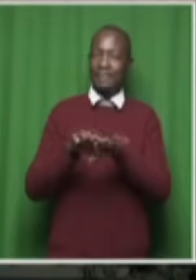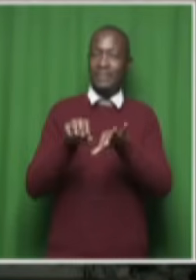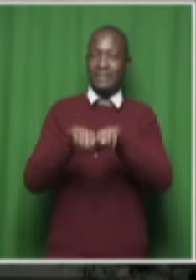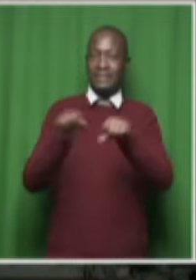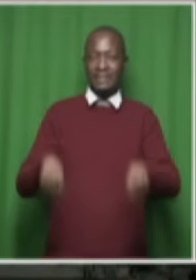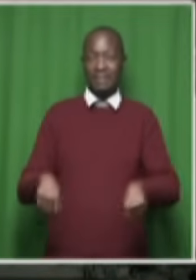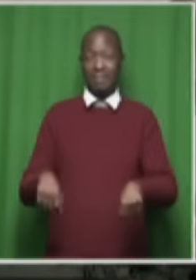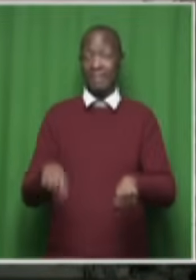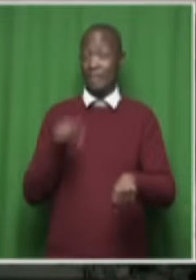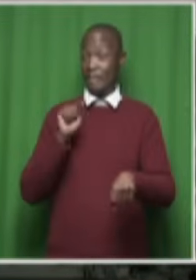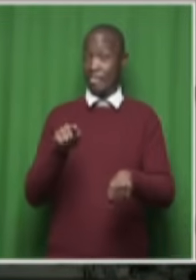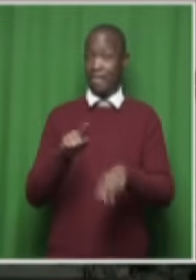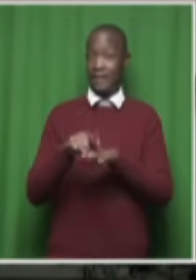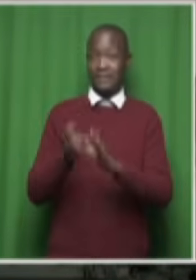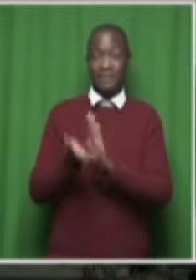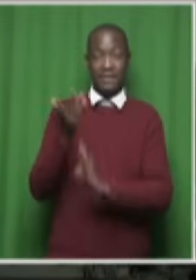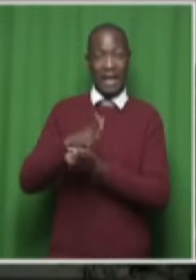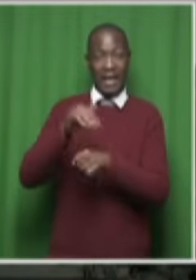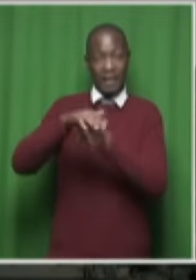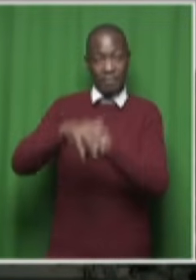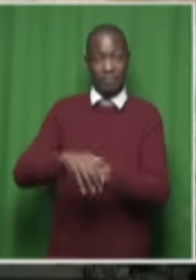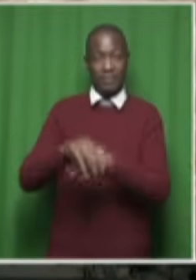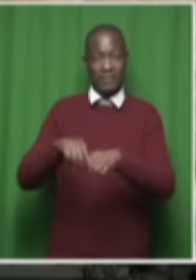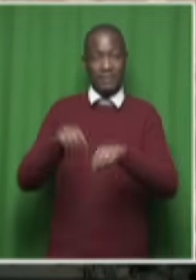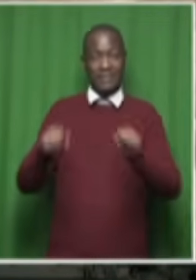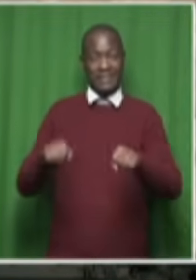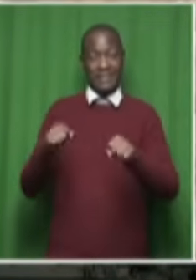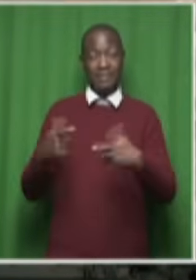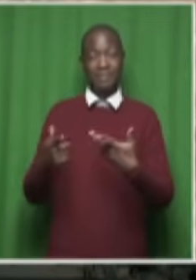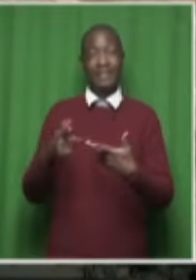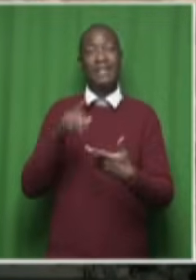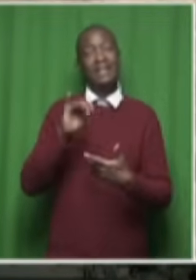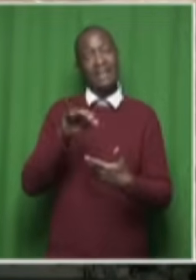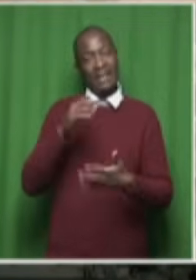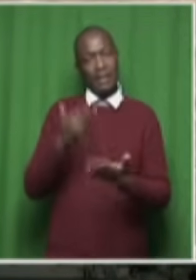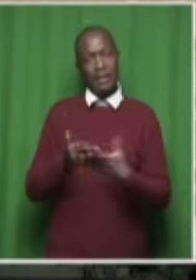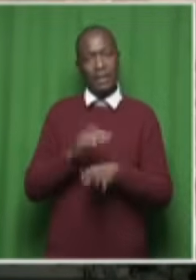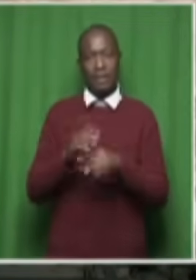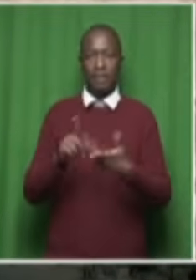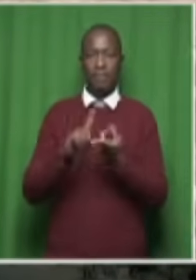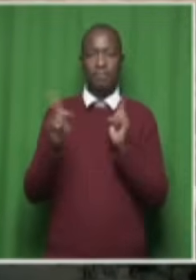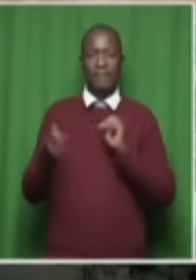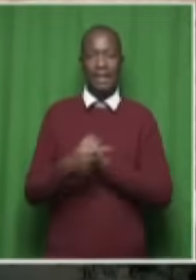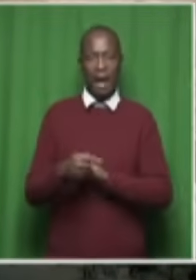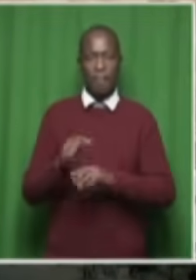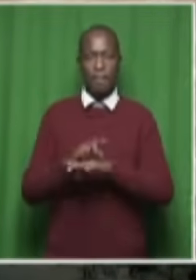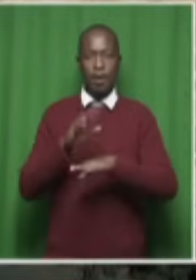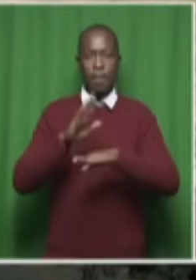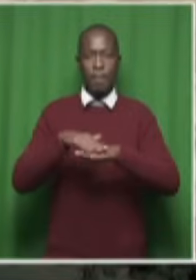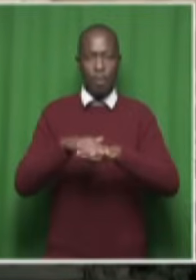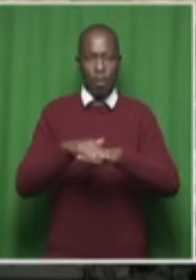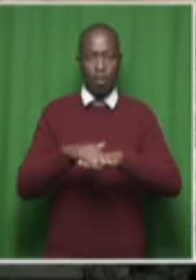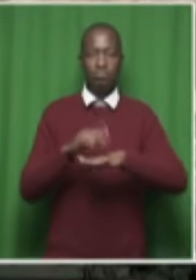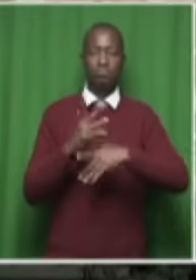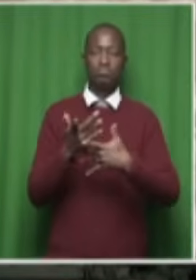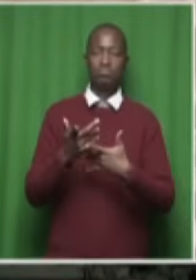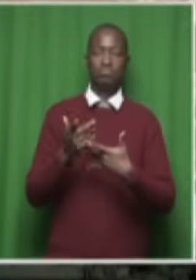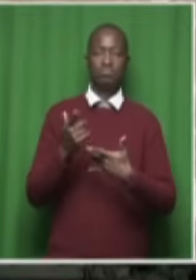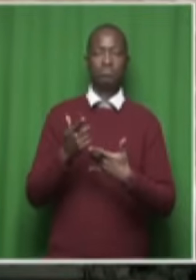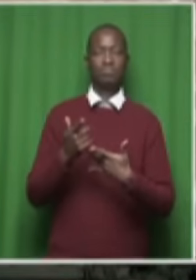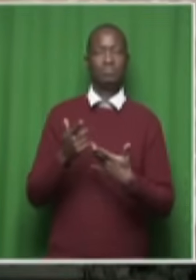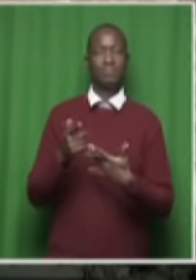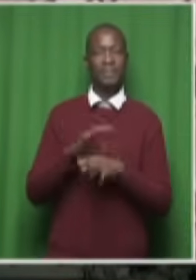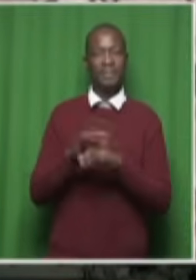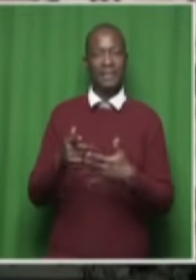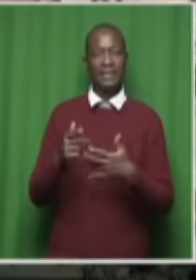pressure systems that had a blocking effect and so forth, they may also become more prevalent in a warmer climate. It is